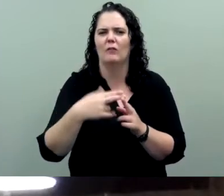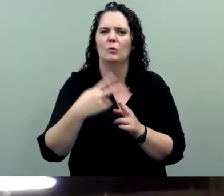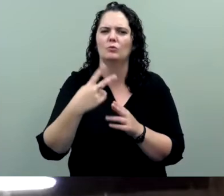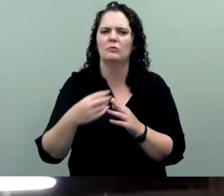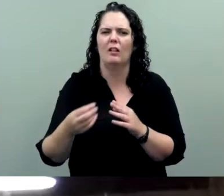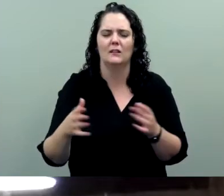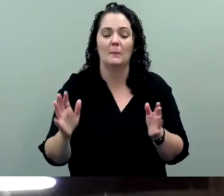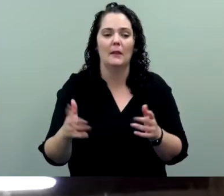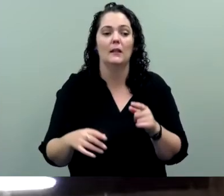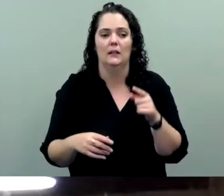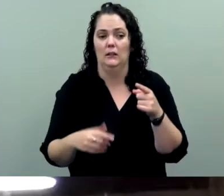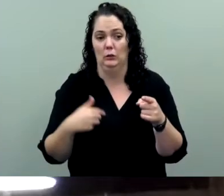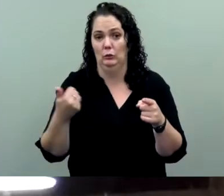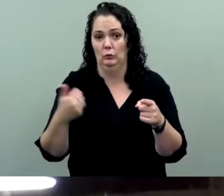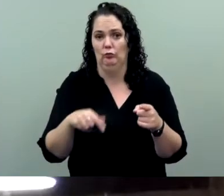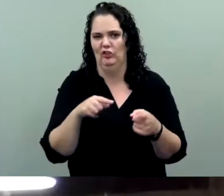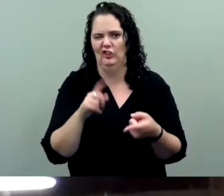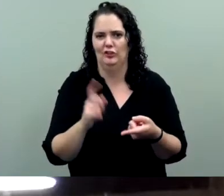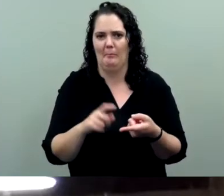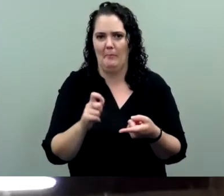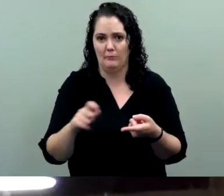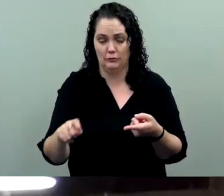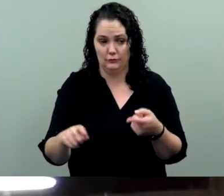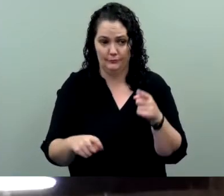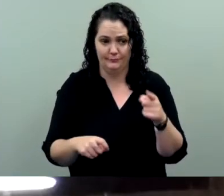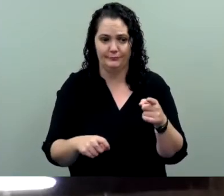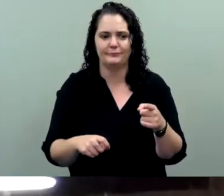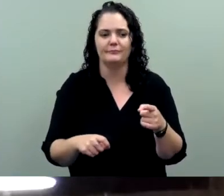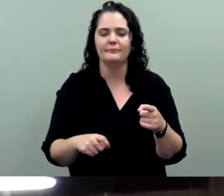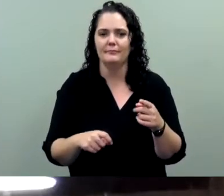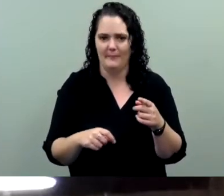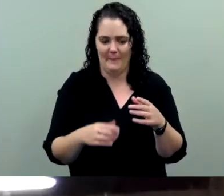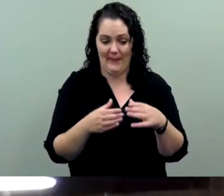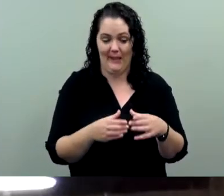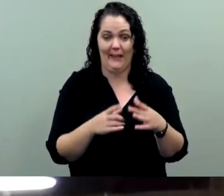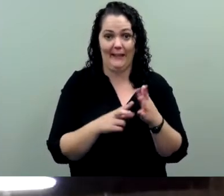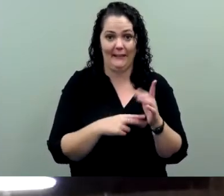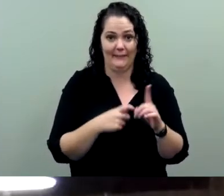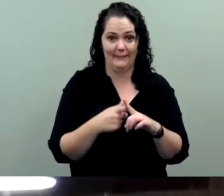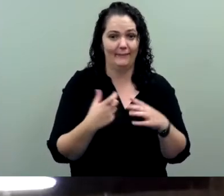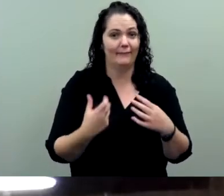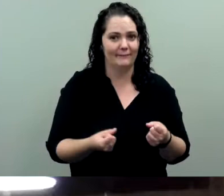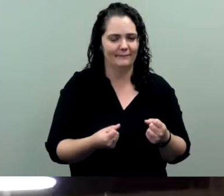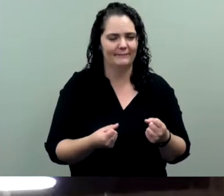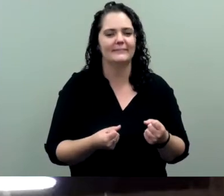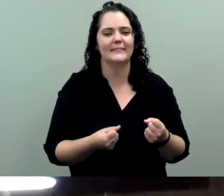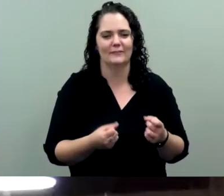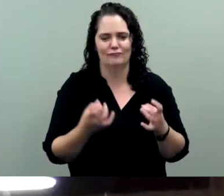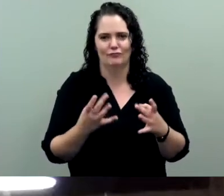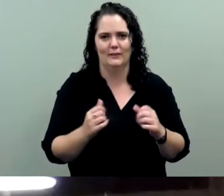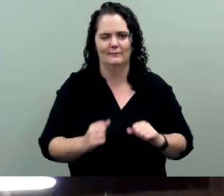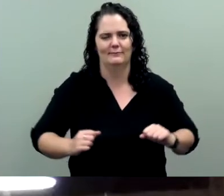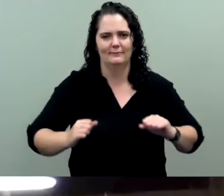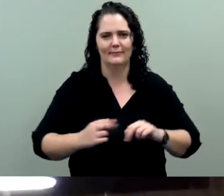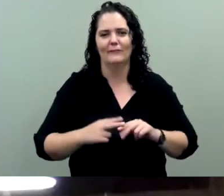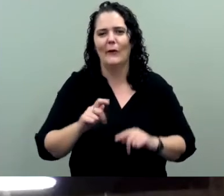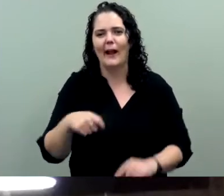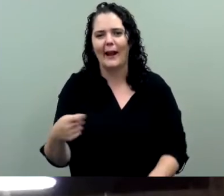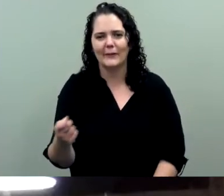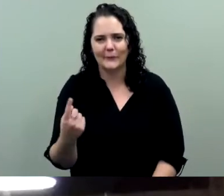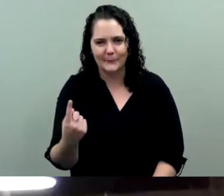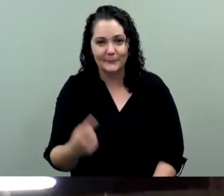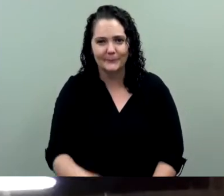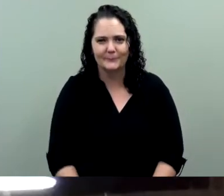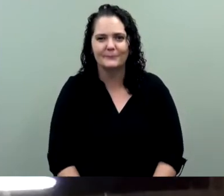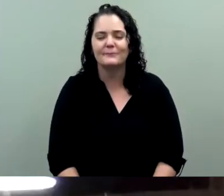going to use some of these cheap brushes as well. So I've got my avocado ink, and we're going to go into the next drawing. Now, one of the things which I mentioned